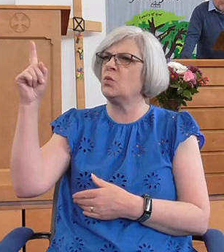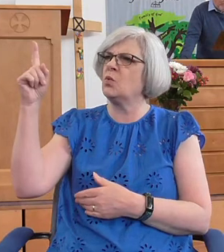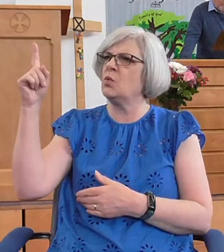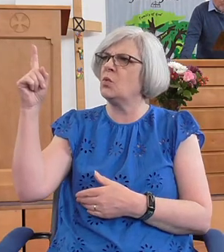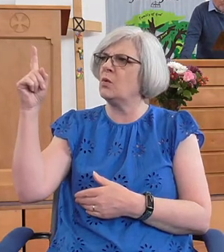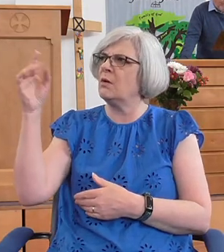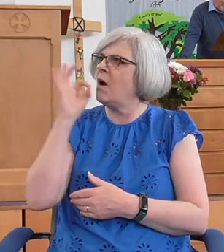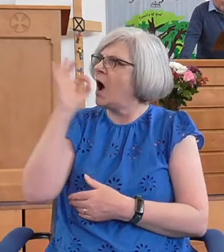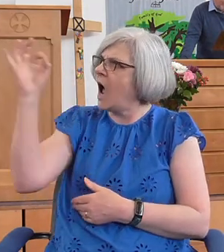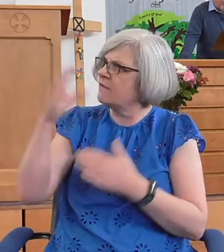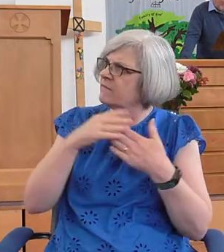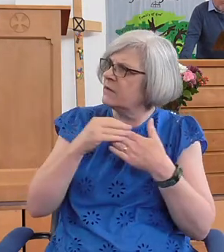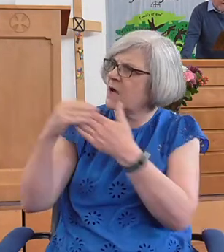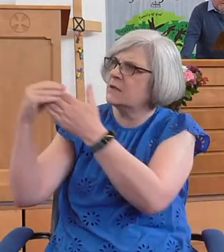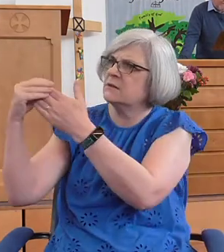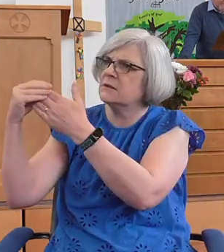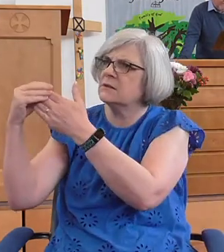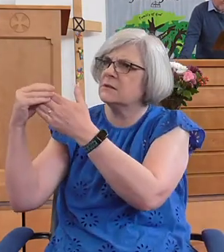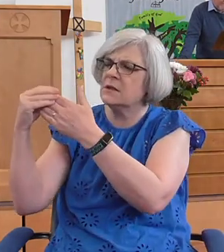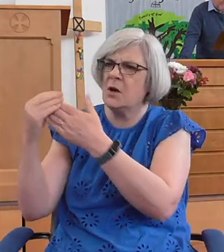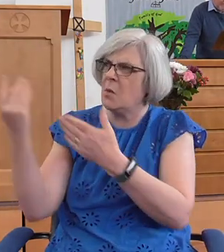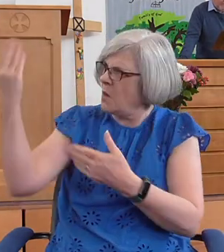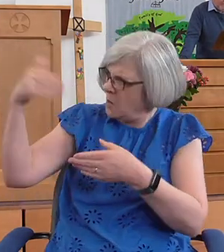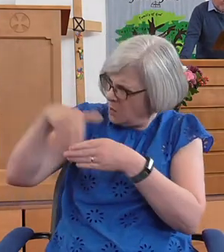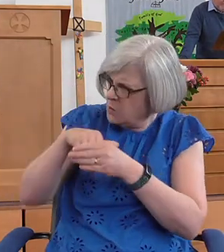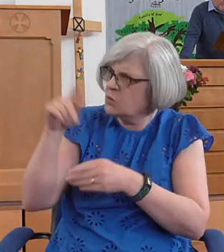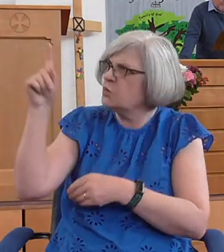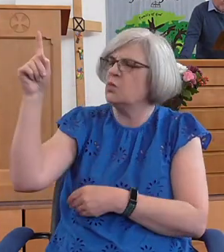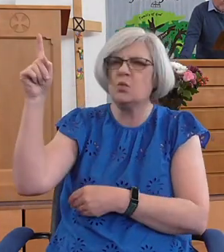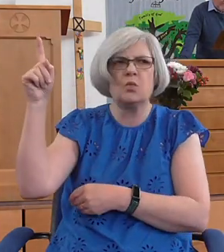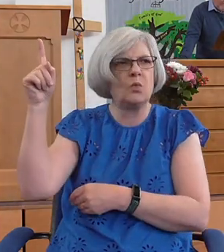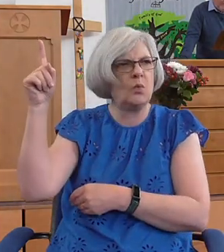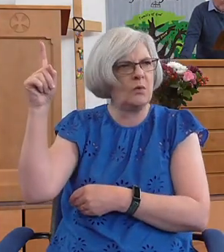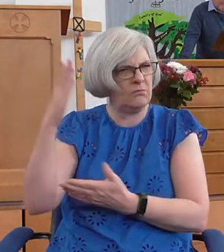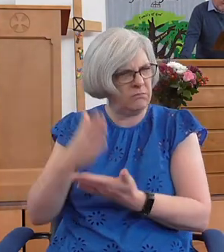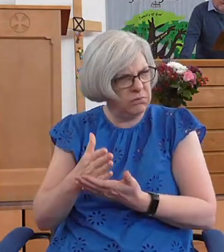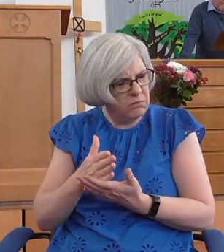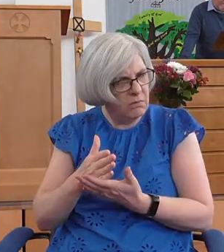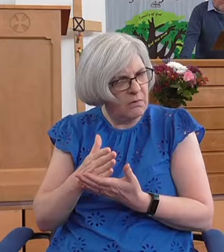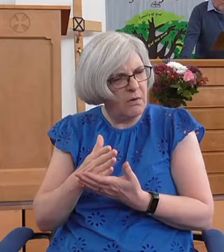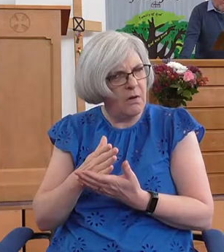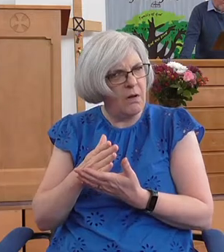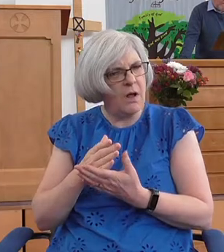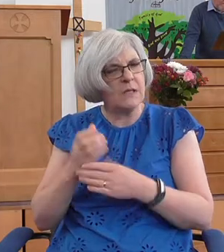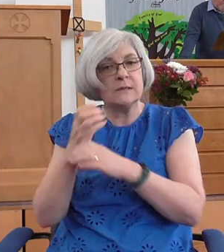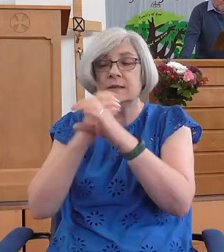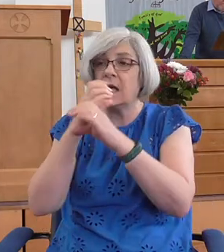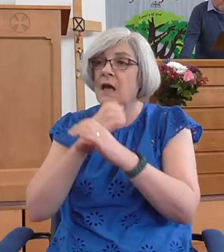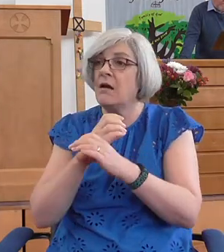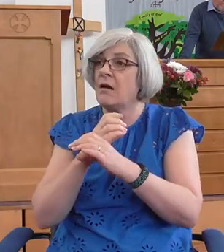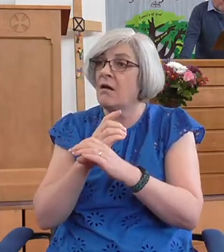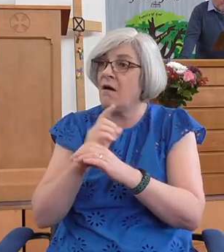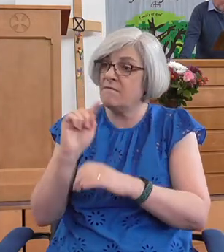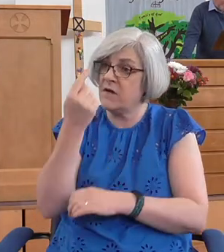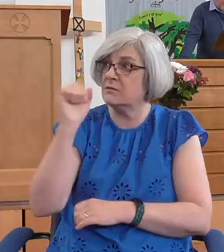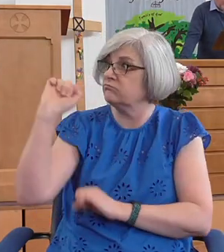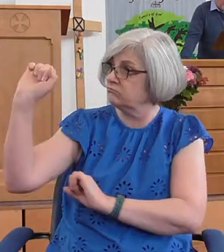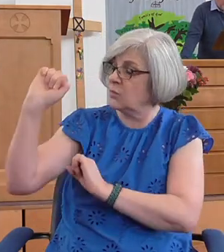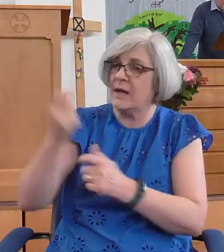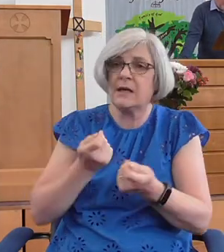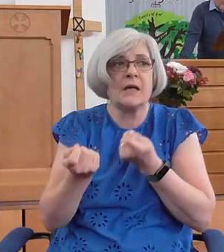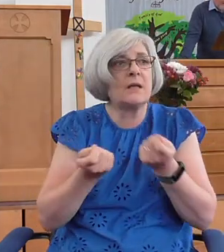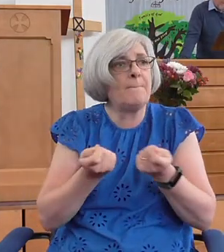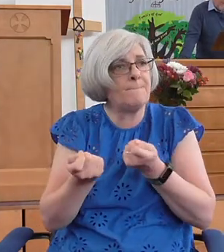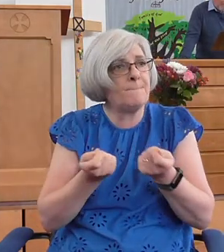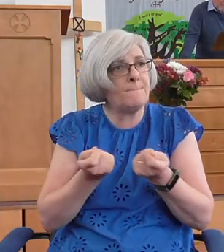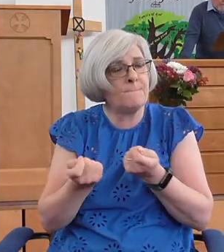you in all our thoughts and preparations, seeking first the kingdom of God with assurance that all